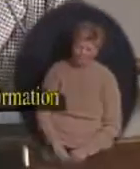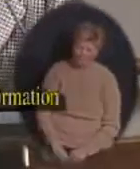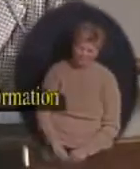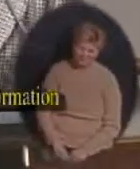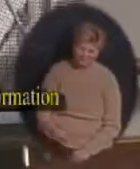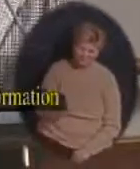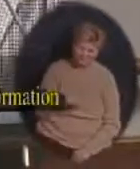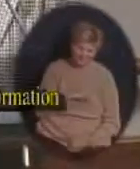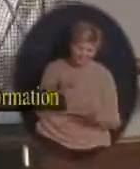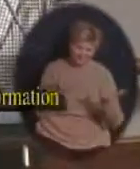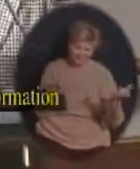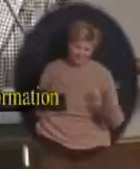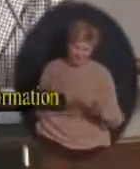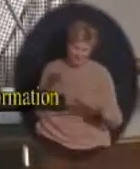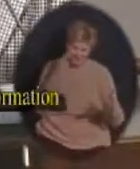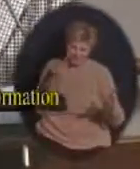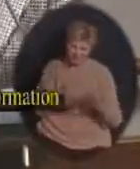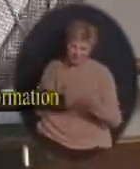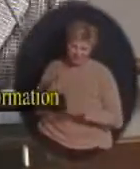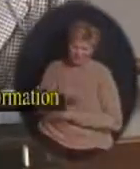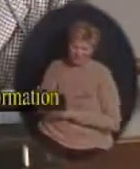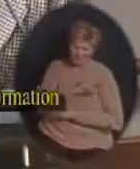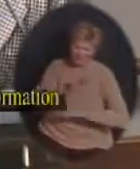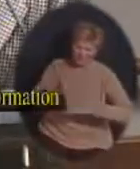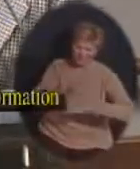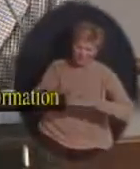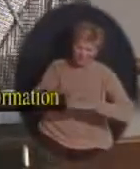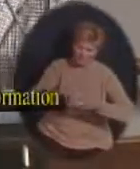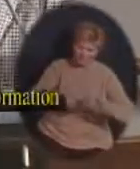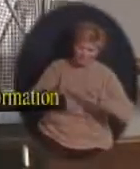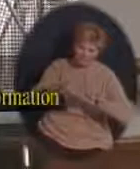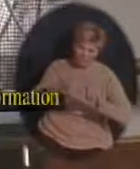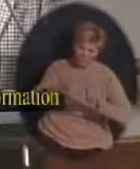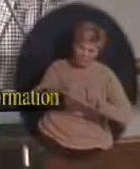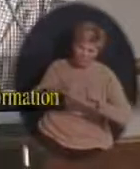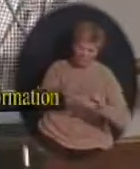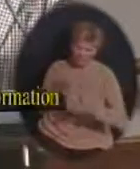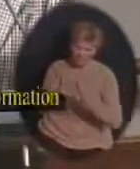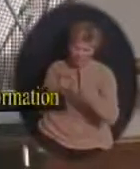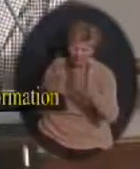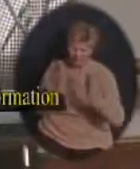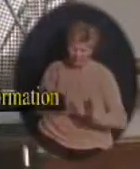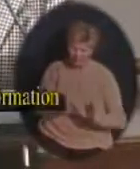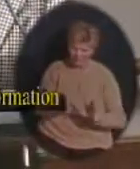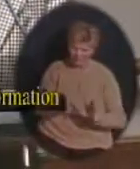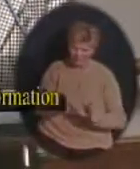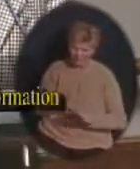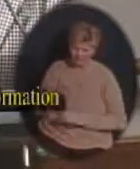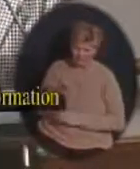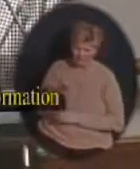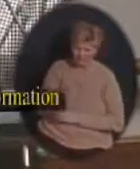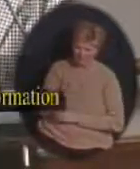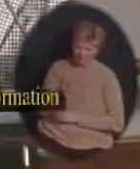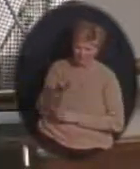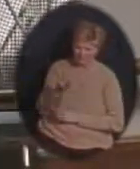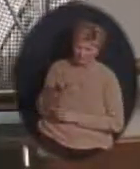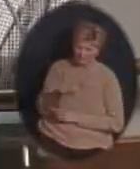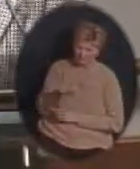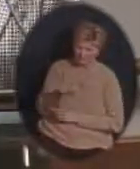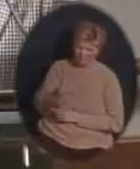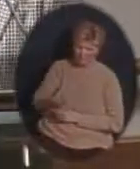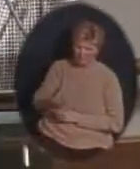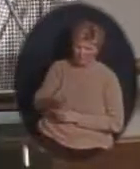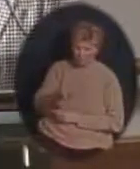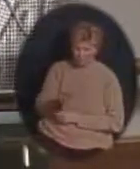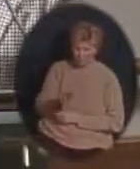Now we would like to recognize our National Merit Commended finalists. Please come forward. Young Hu and Michael Reardon from Olathe East,